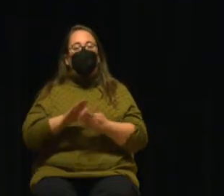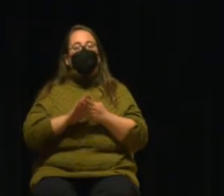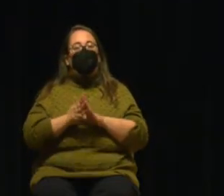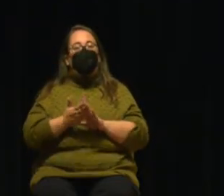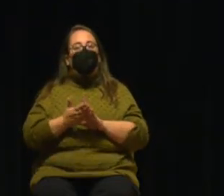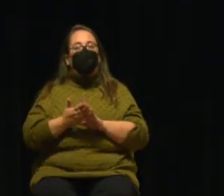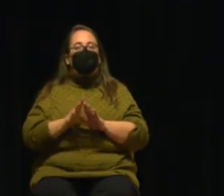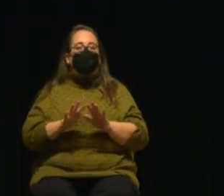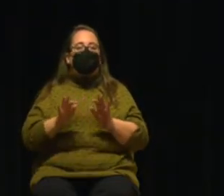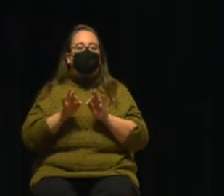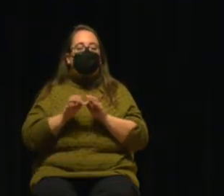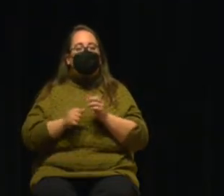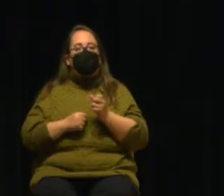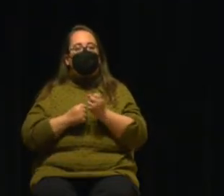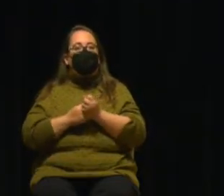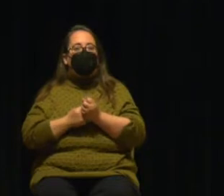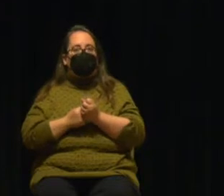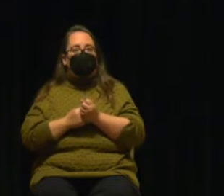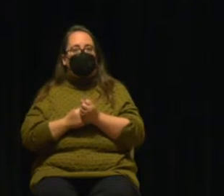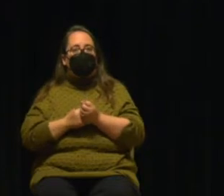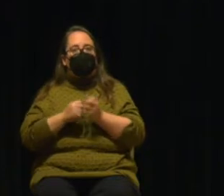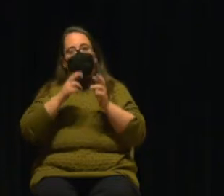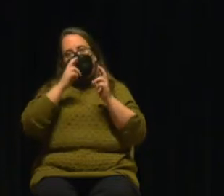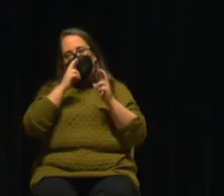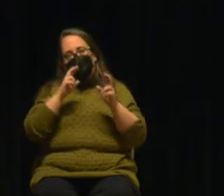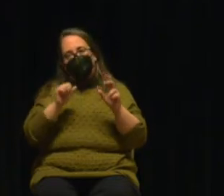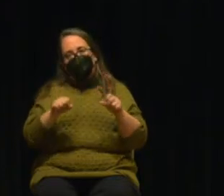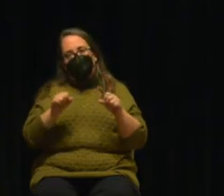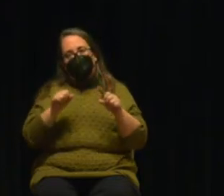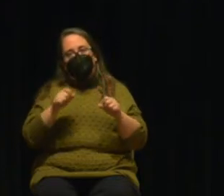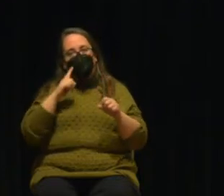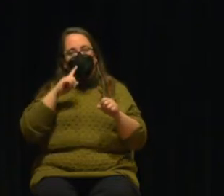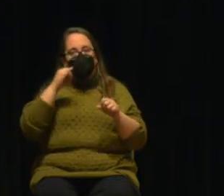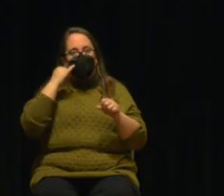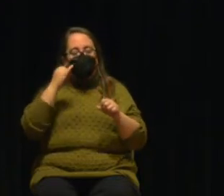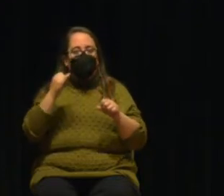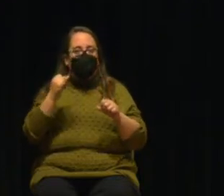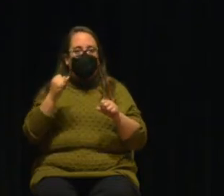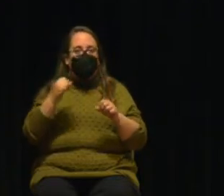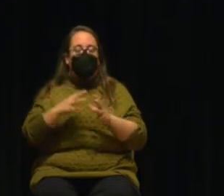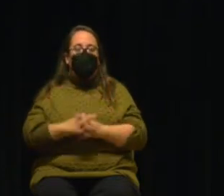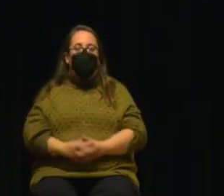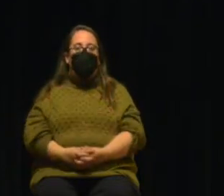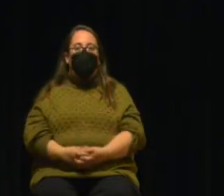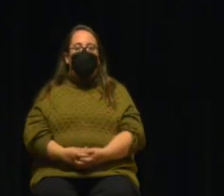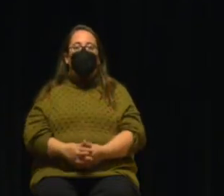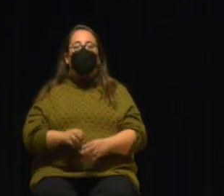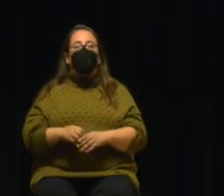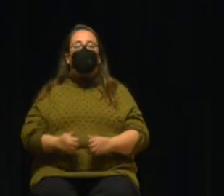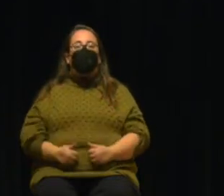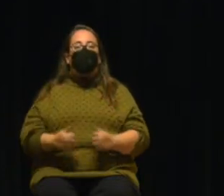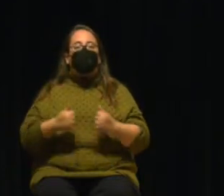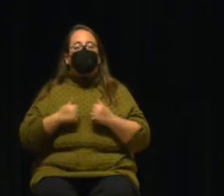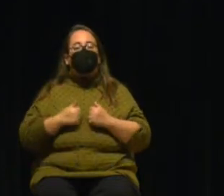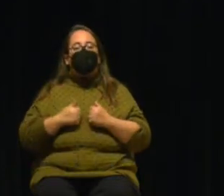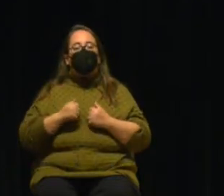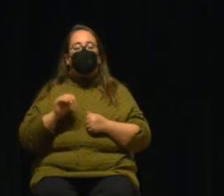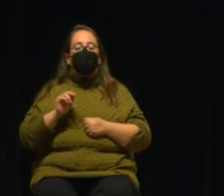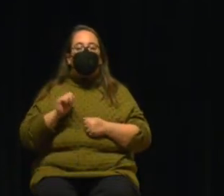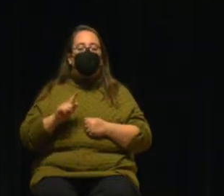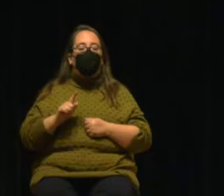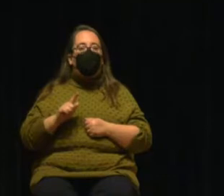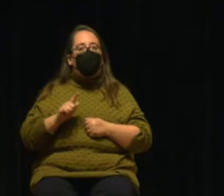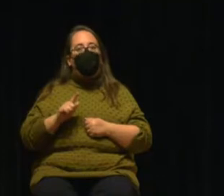quintessential advocate of respectability, of this idea that in living this upright, moral,